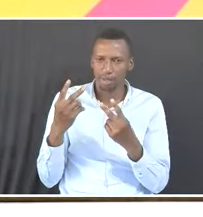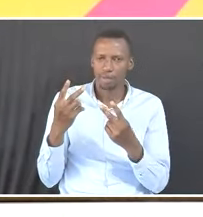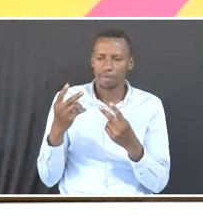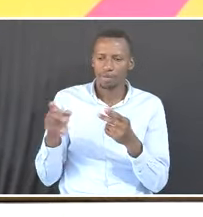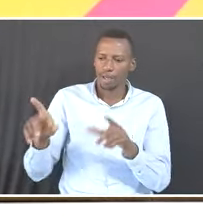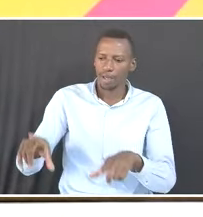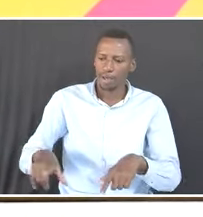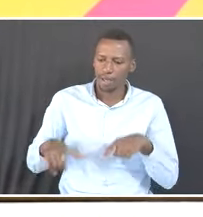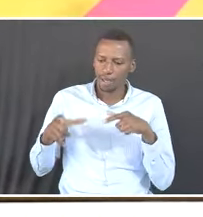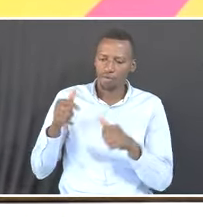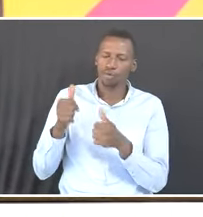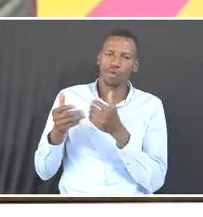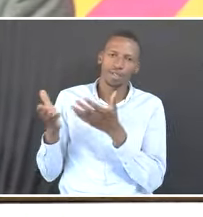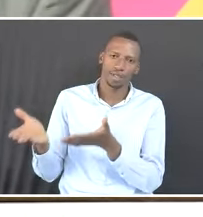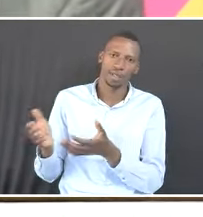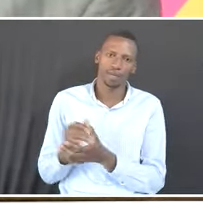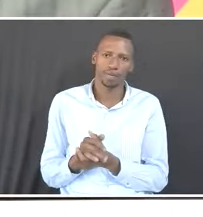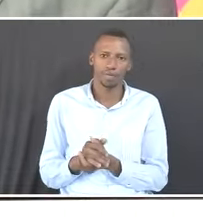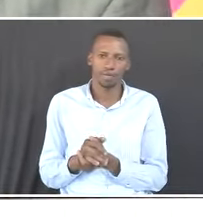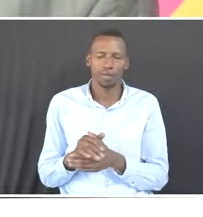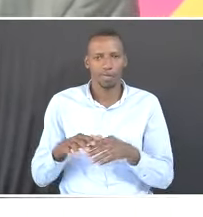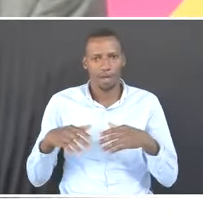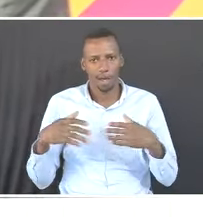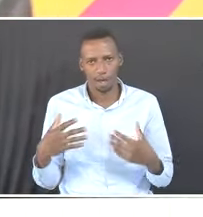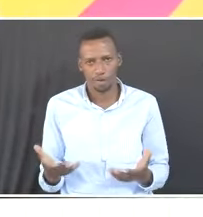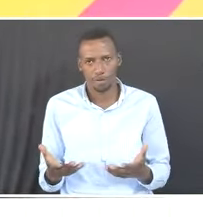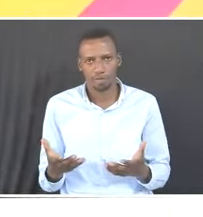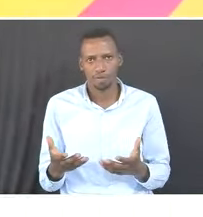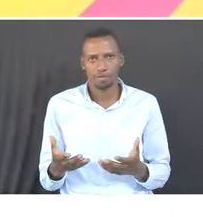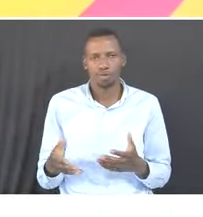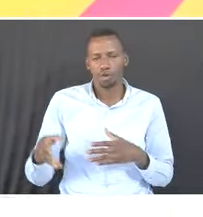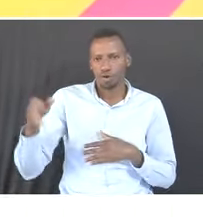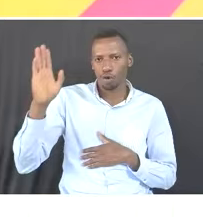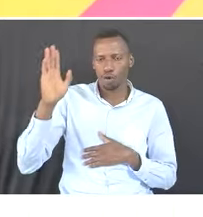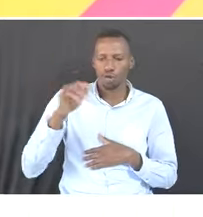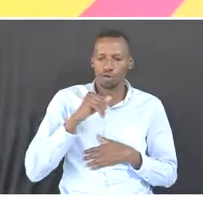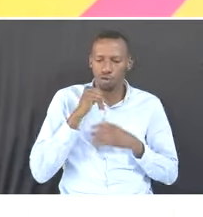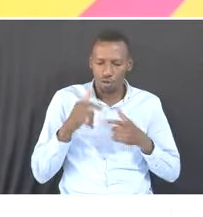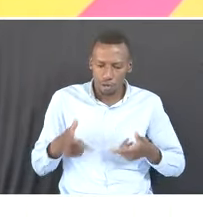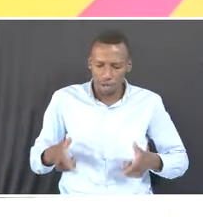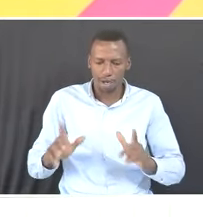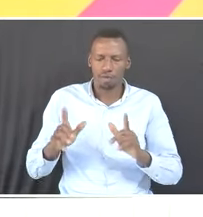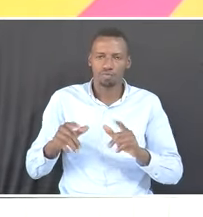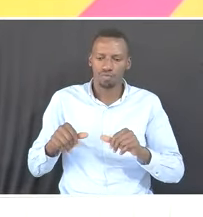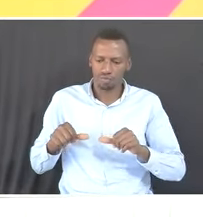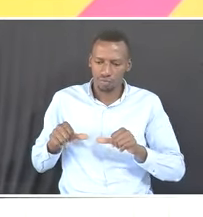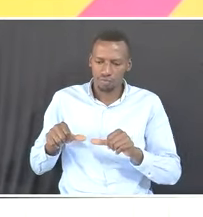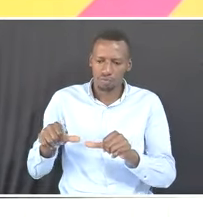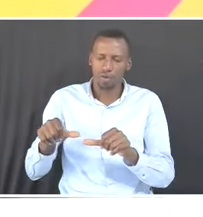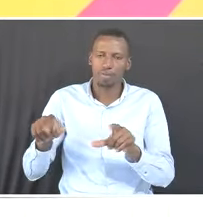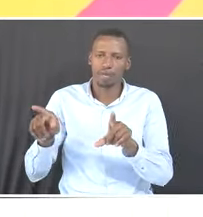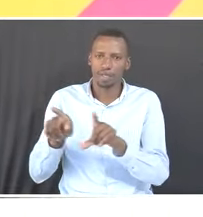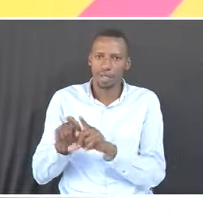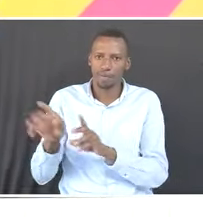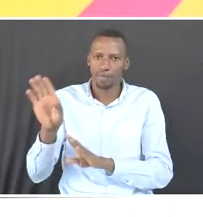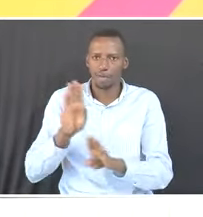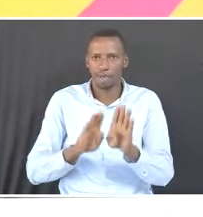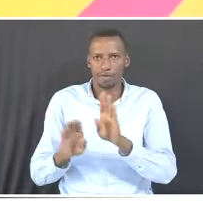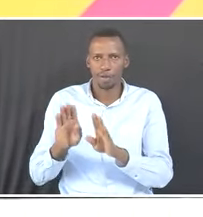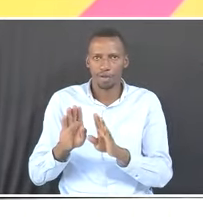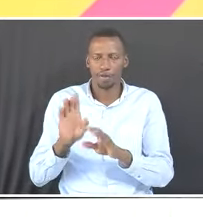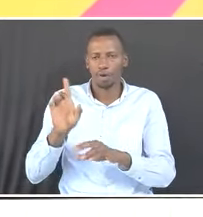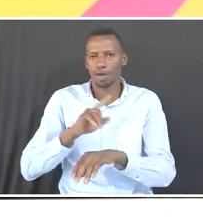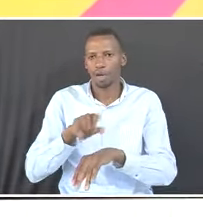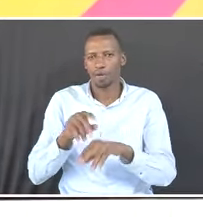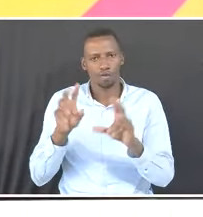that was there. The situation was in such a way that he could not allow it to proceed with that kind of lifestyle even for an